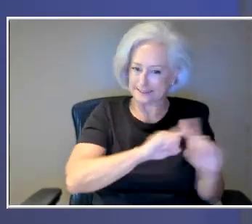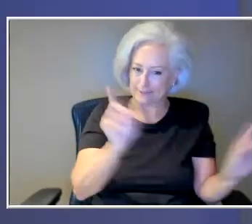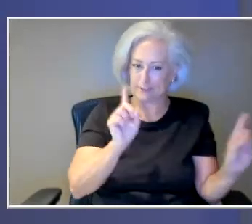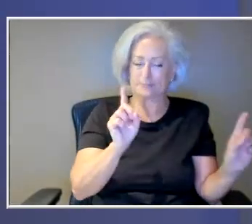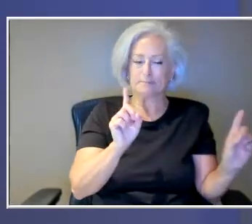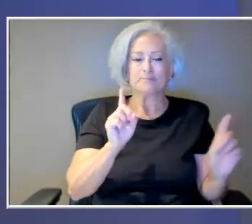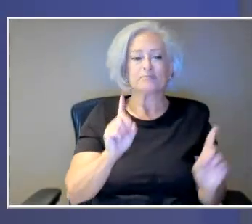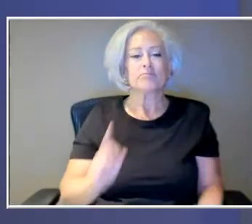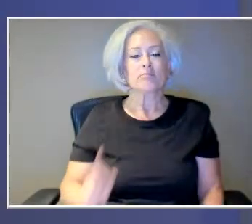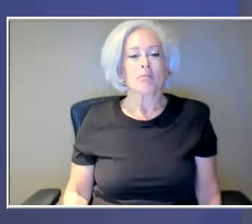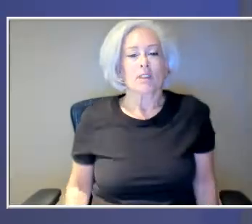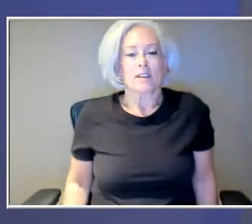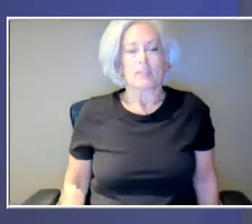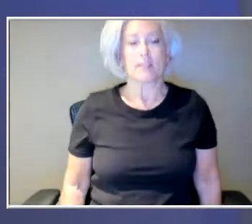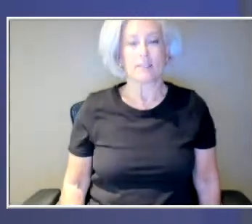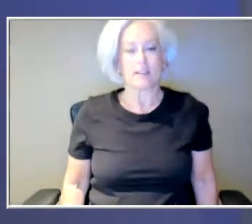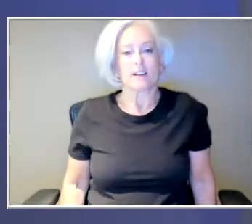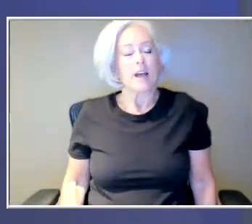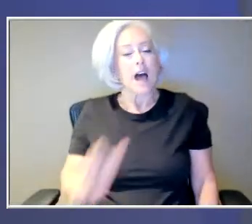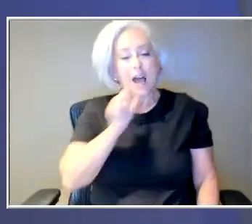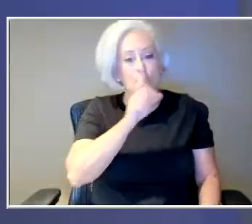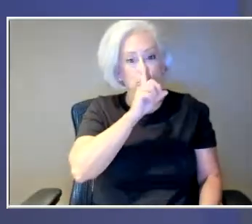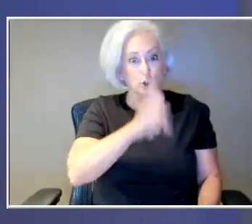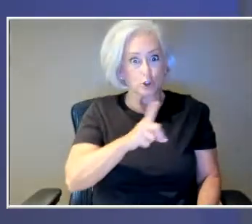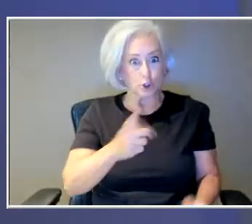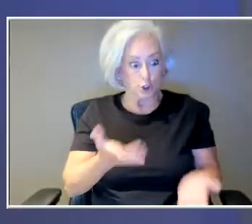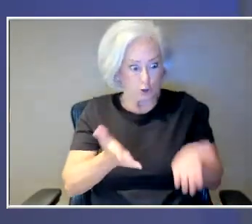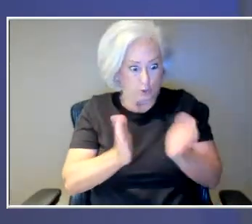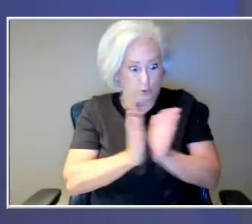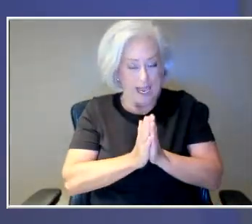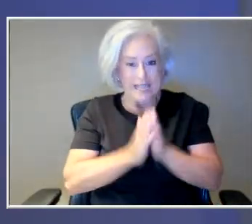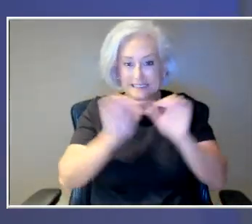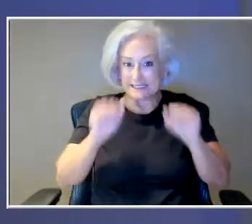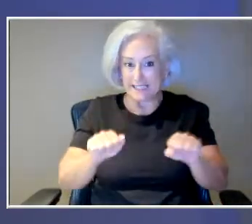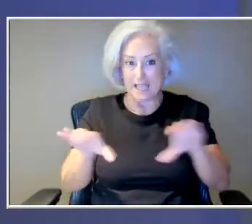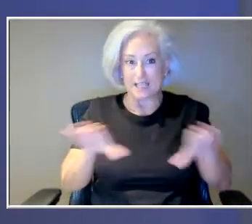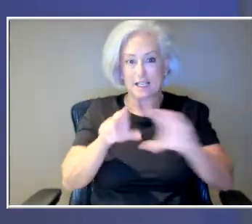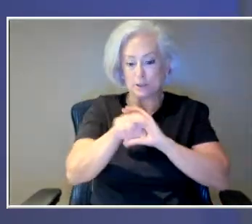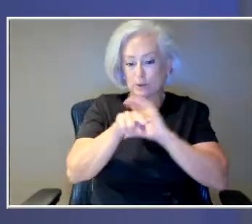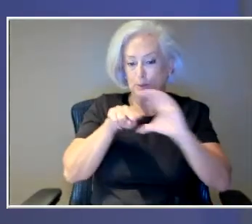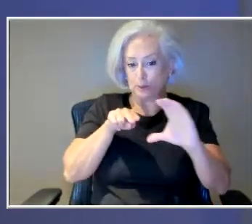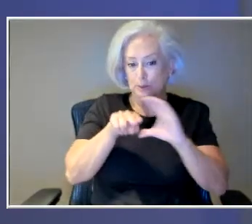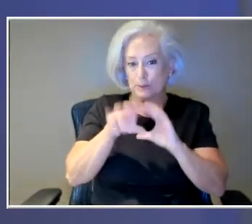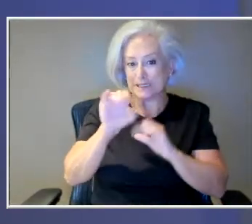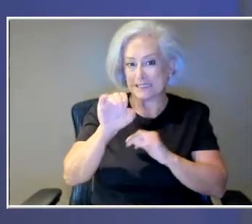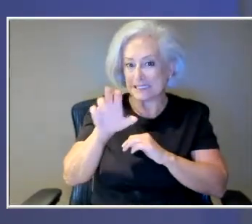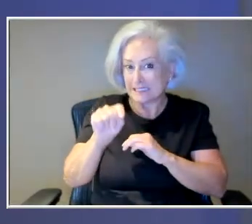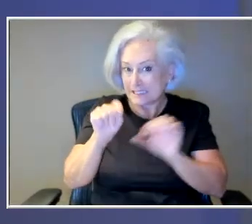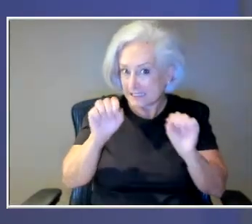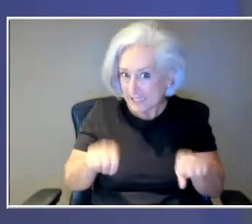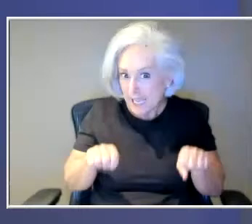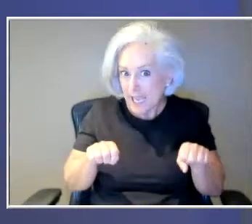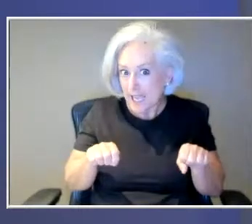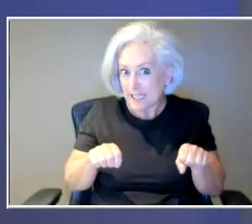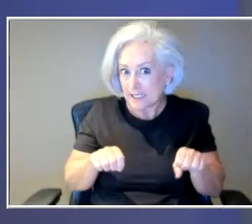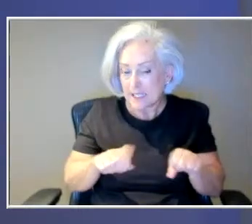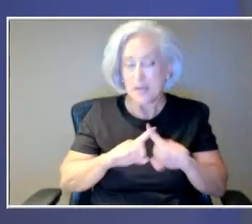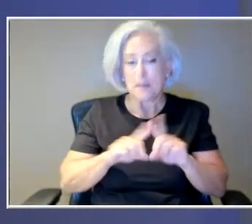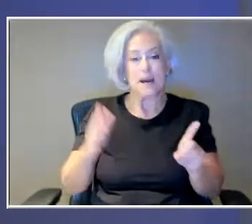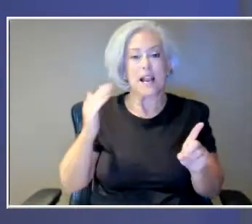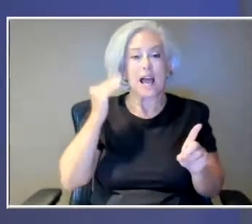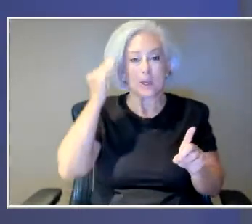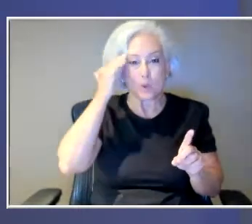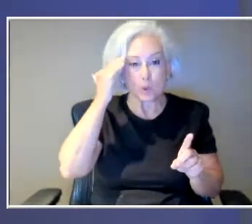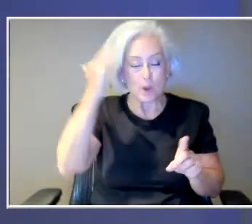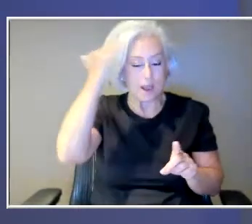point in time. I wasn't sure enough to ask for a CT scan. But, I knew that my head pain was severe and